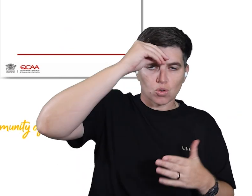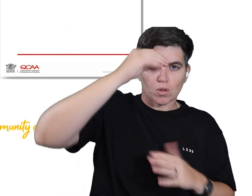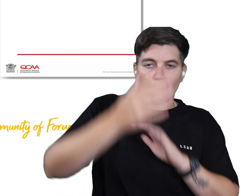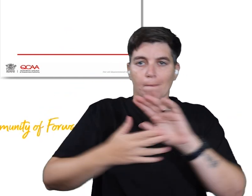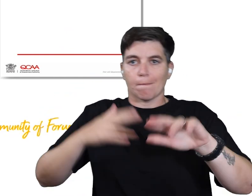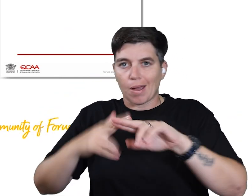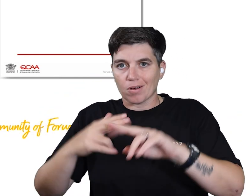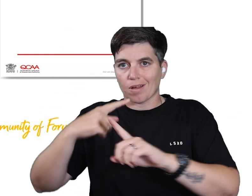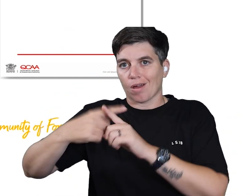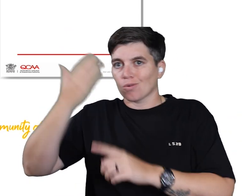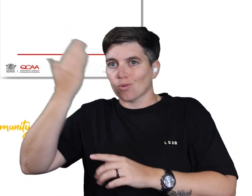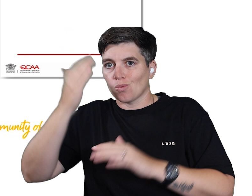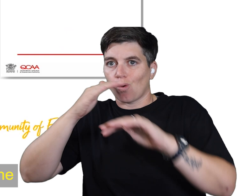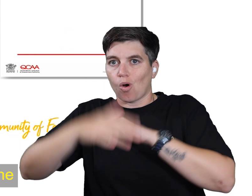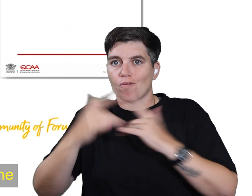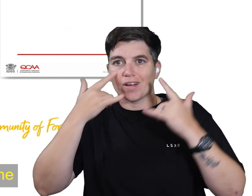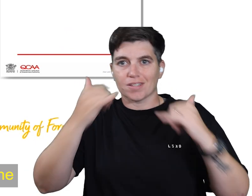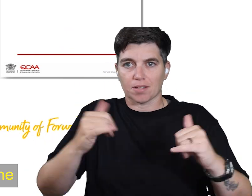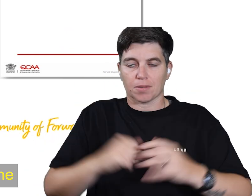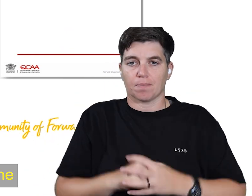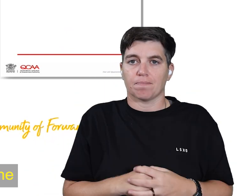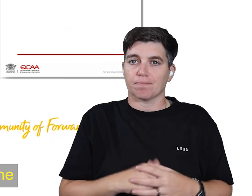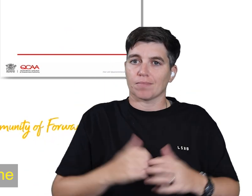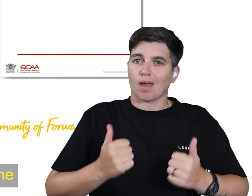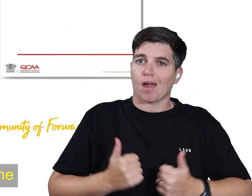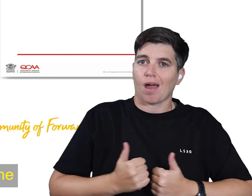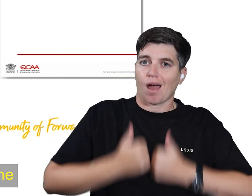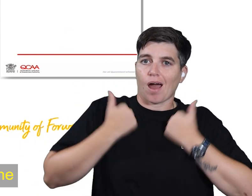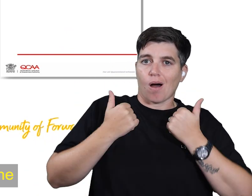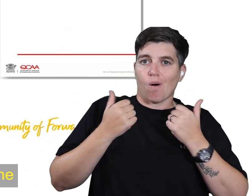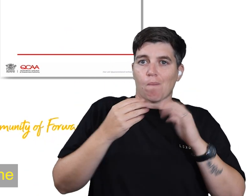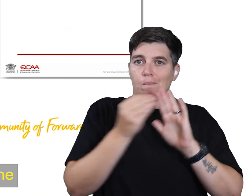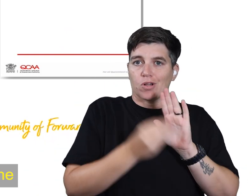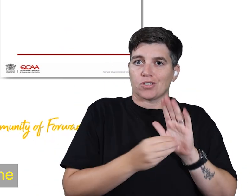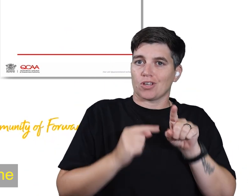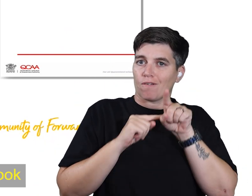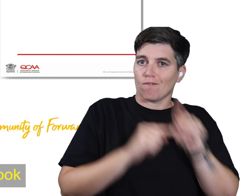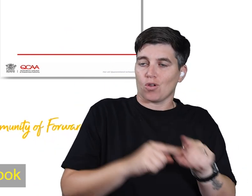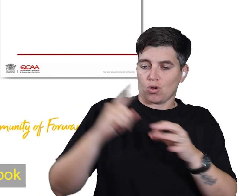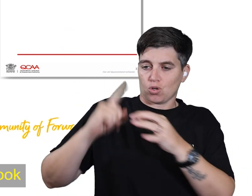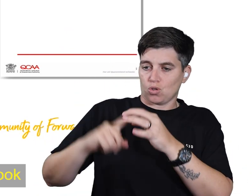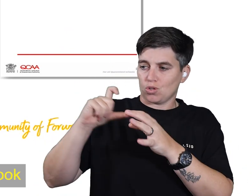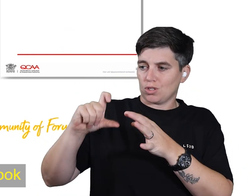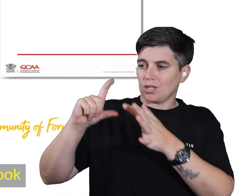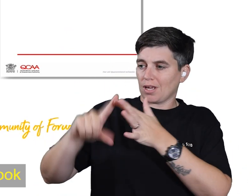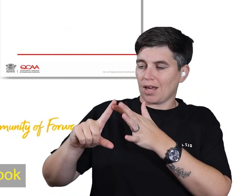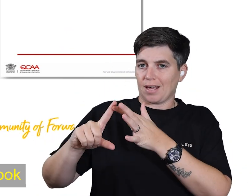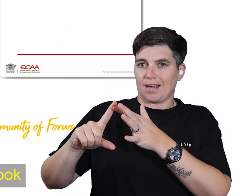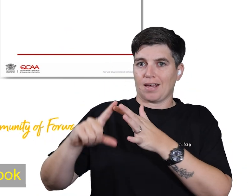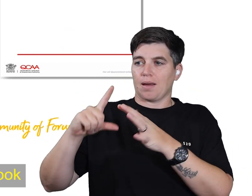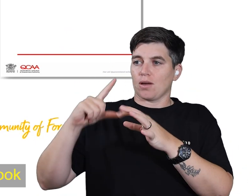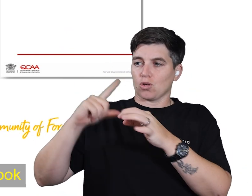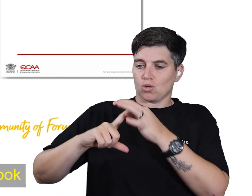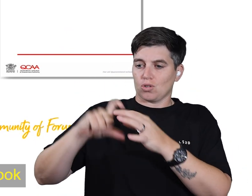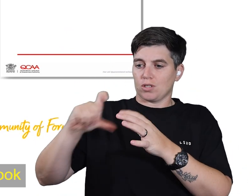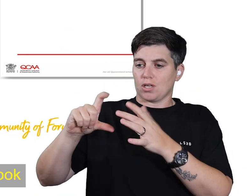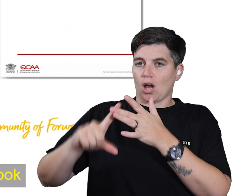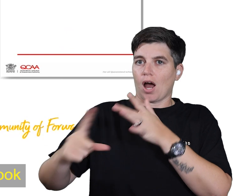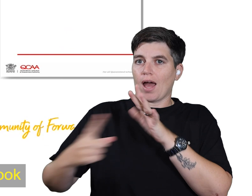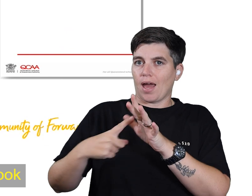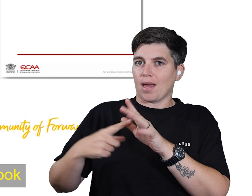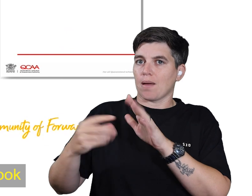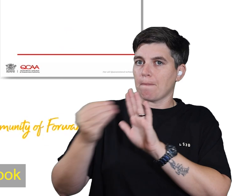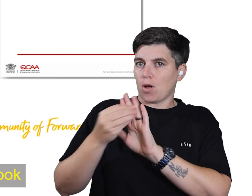school around assessment. Our school assessment policy is informed by the QCE and QCIA